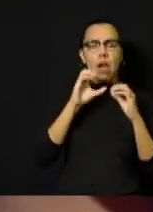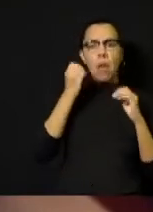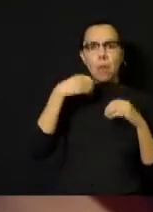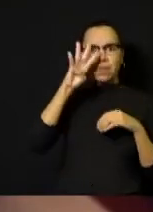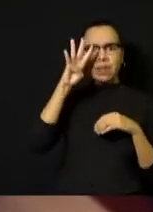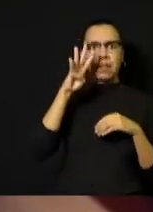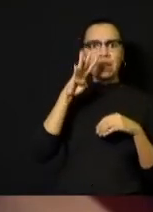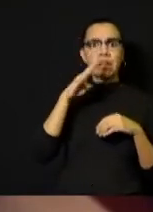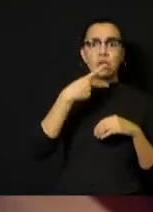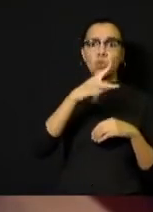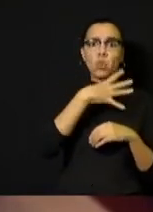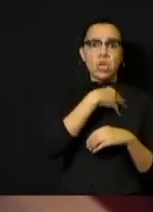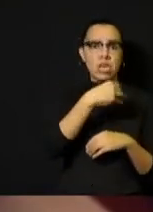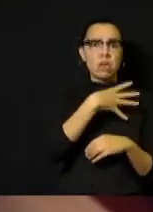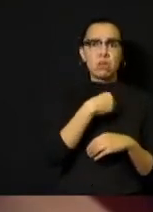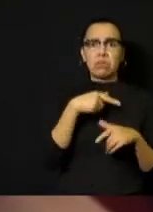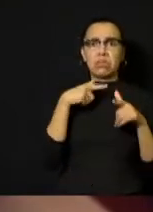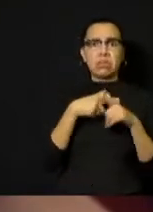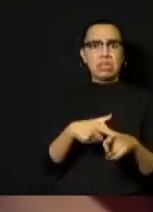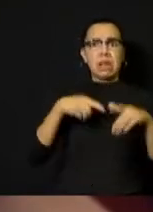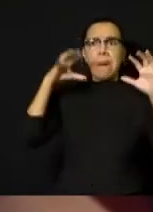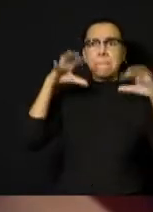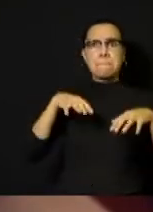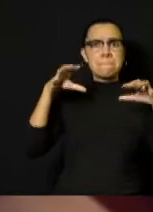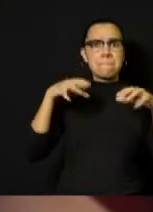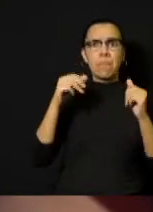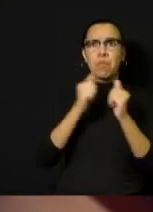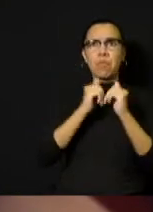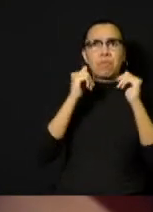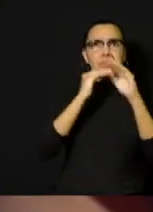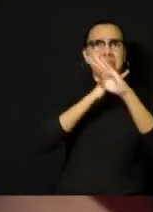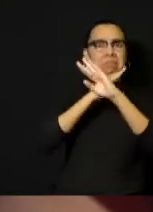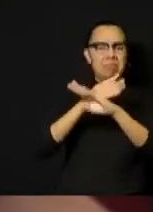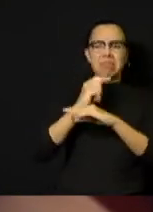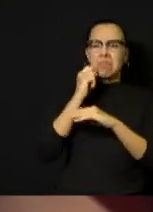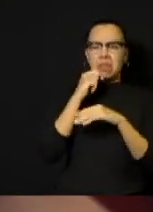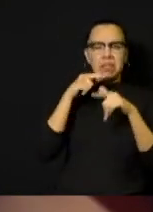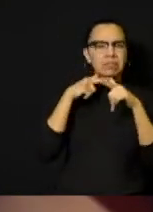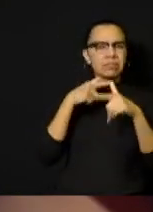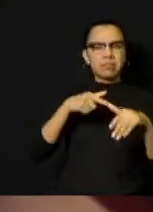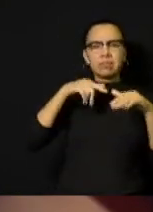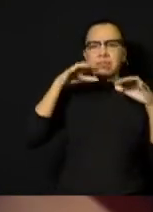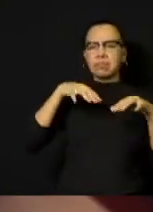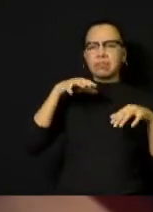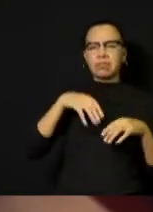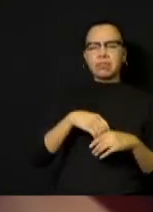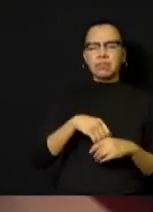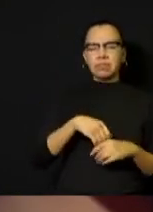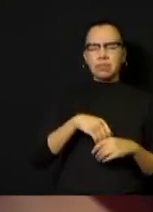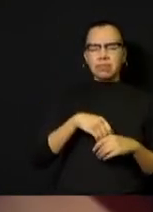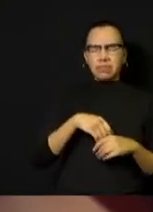your children will get wet their whole lives.